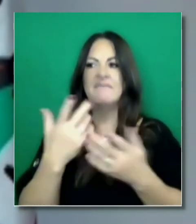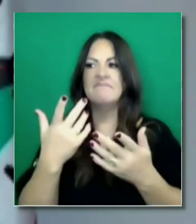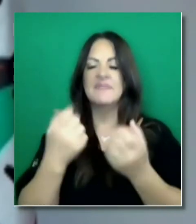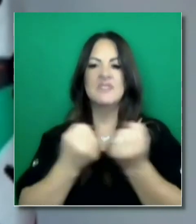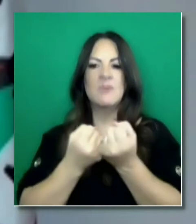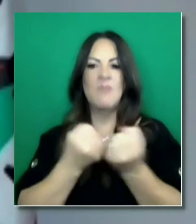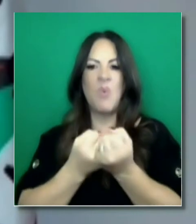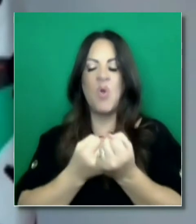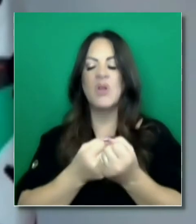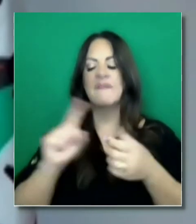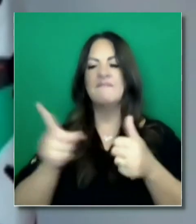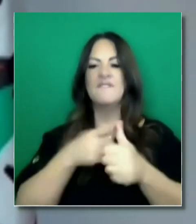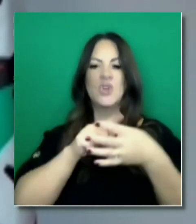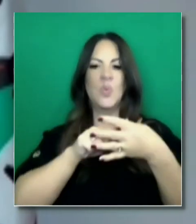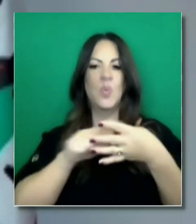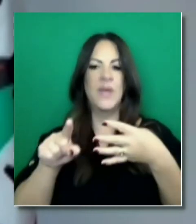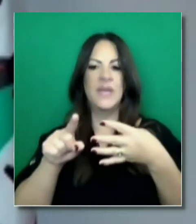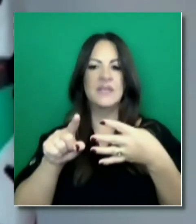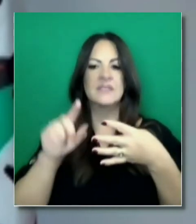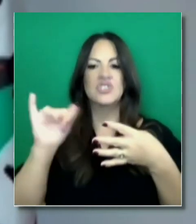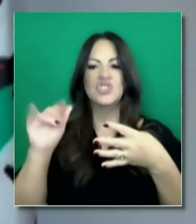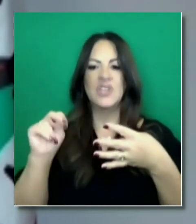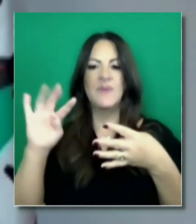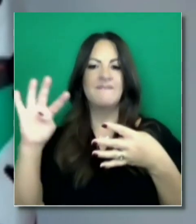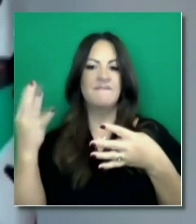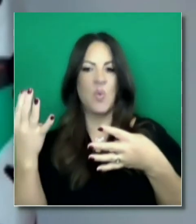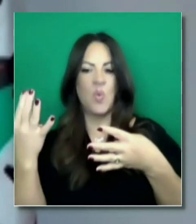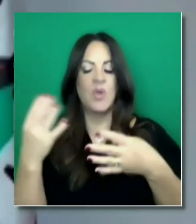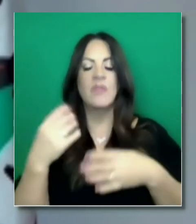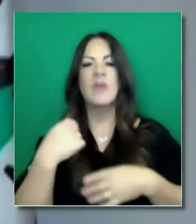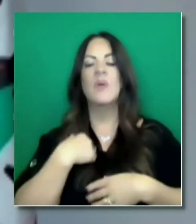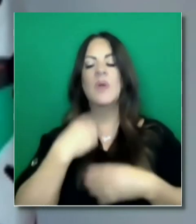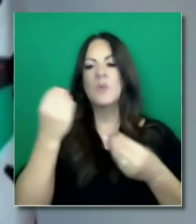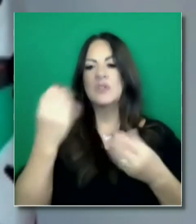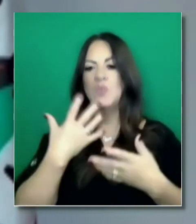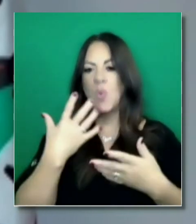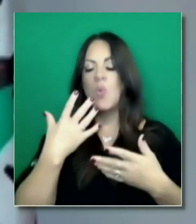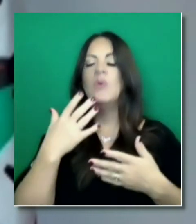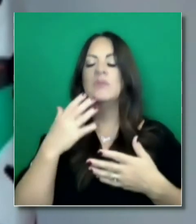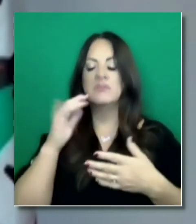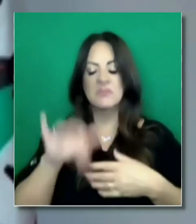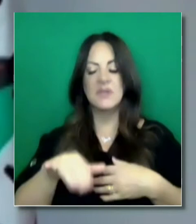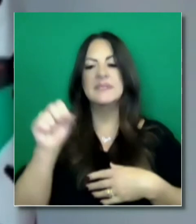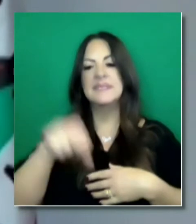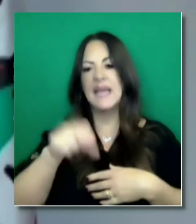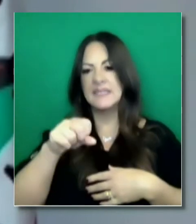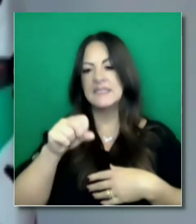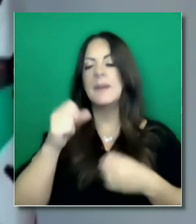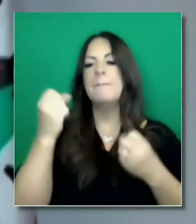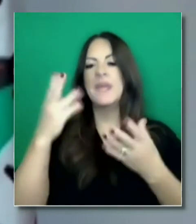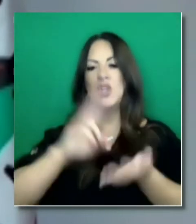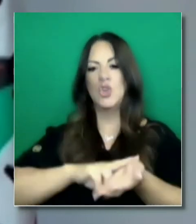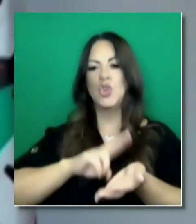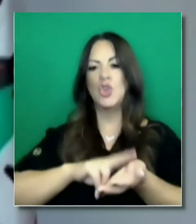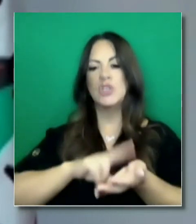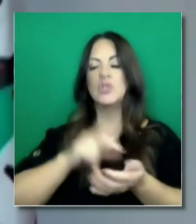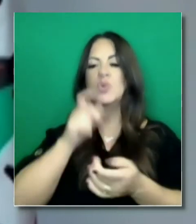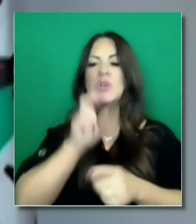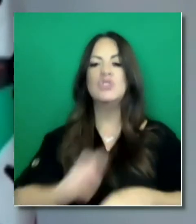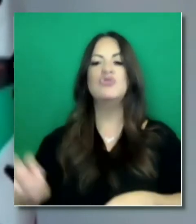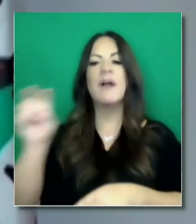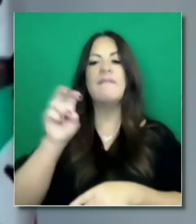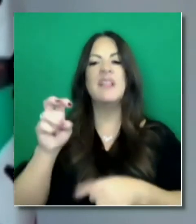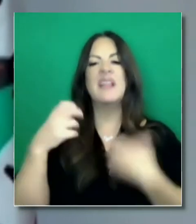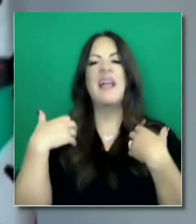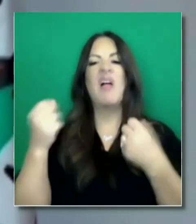of January, starting January 4th, where we've been told a number of traveling nurses, traveling health